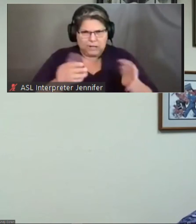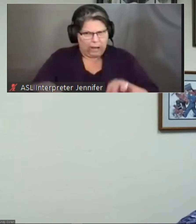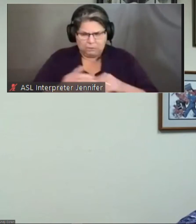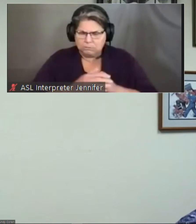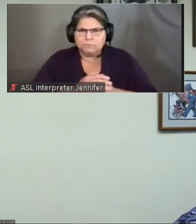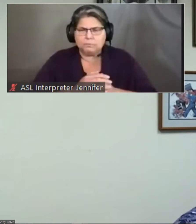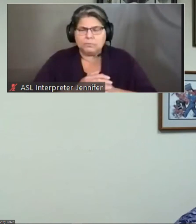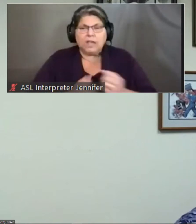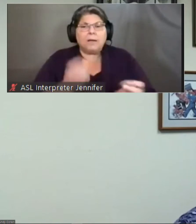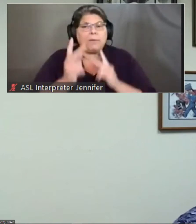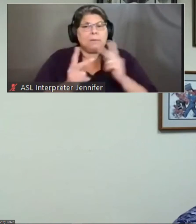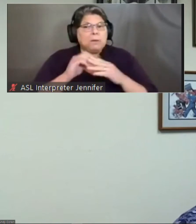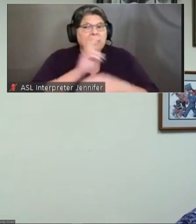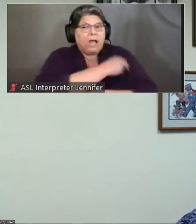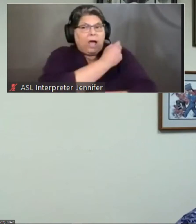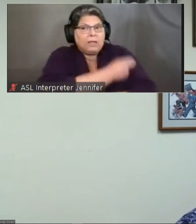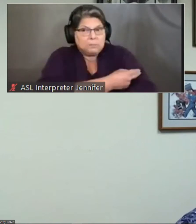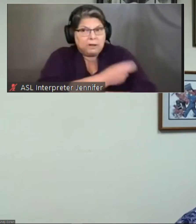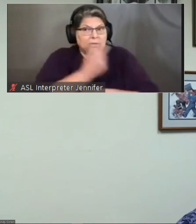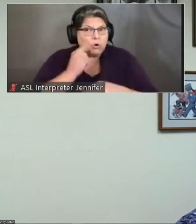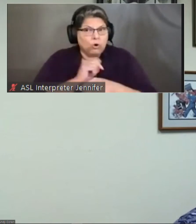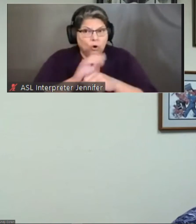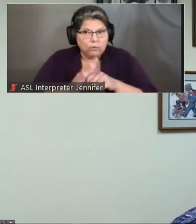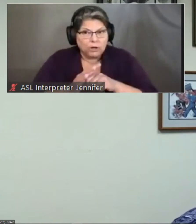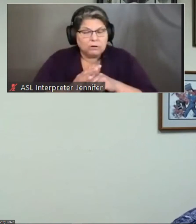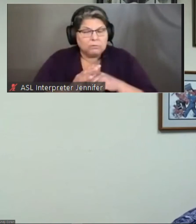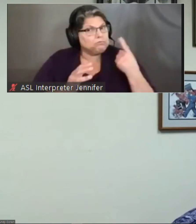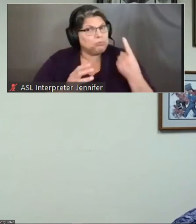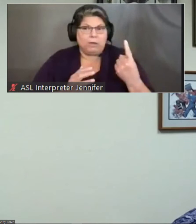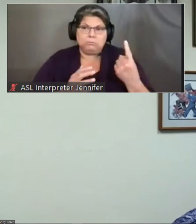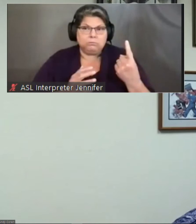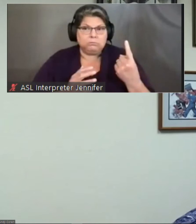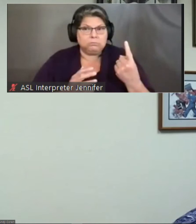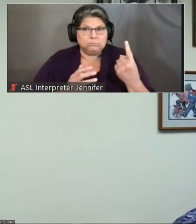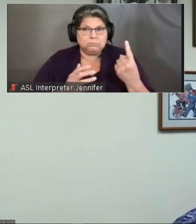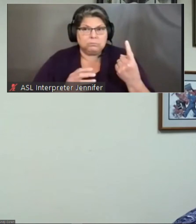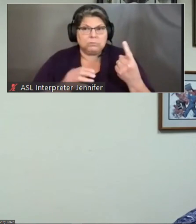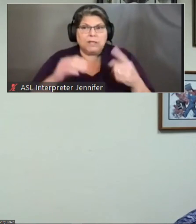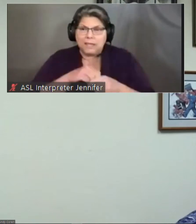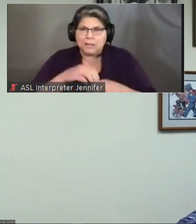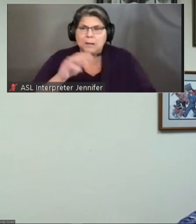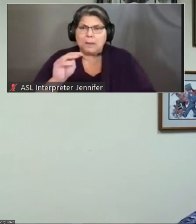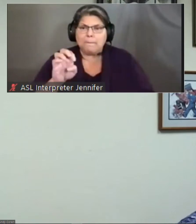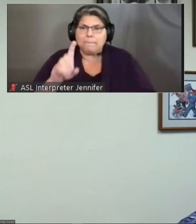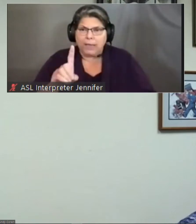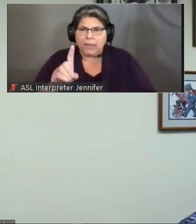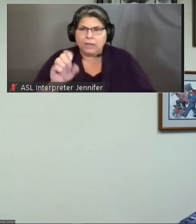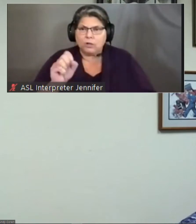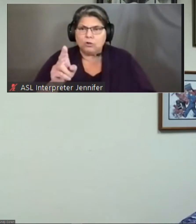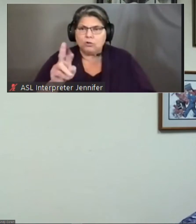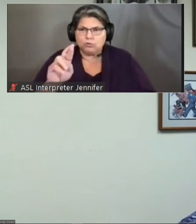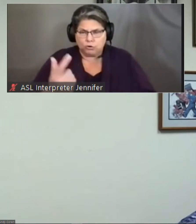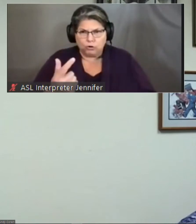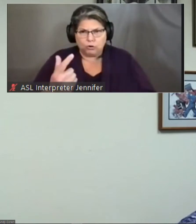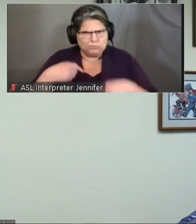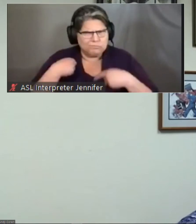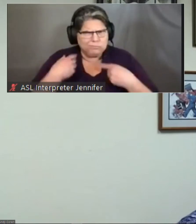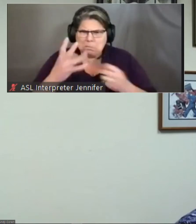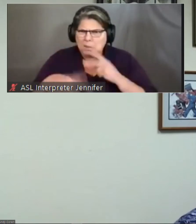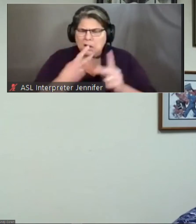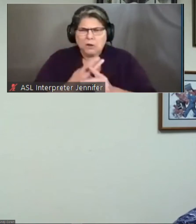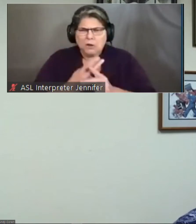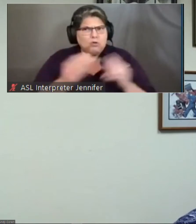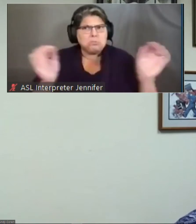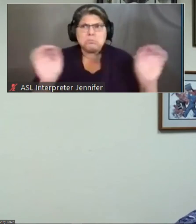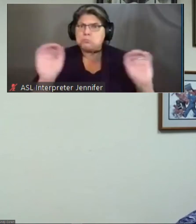Hospitalized in our county, there is currently one on med-surg after many days of having none in the entire